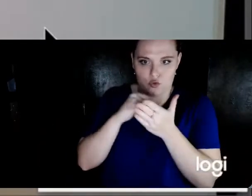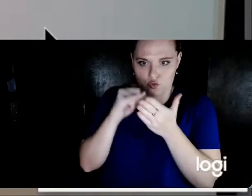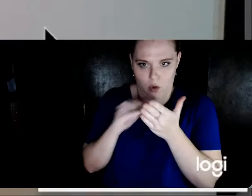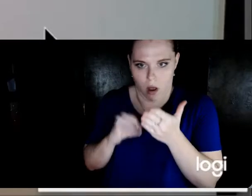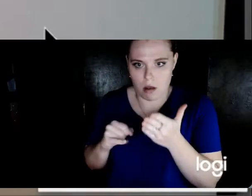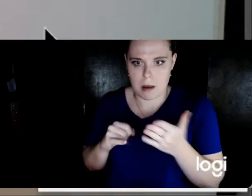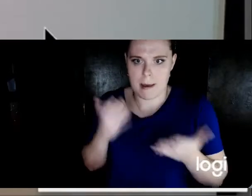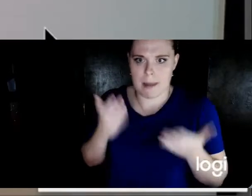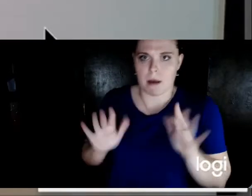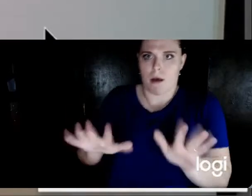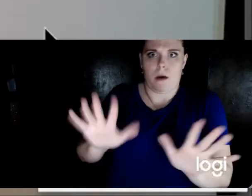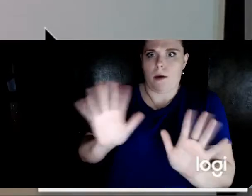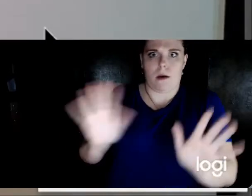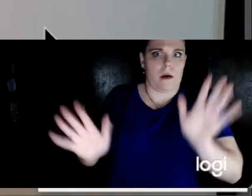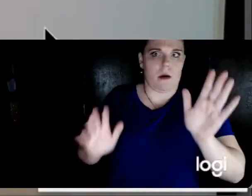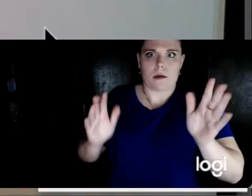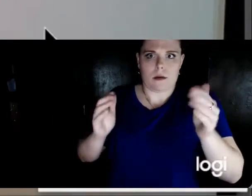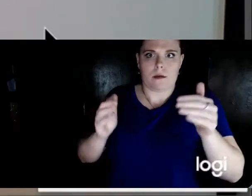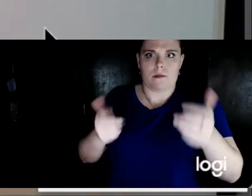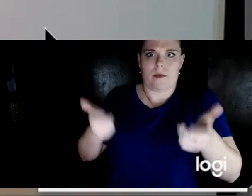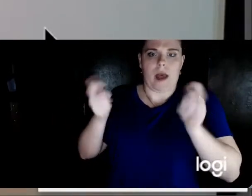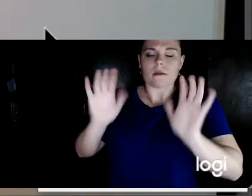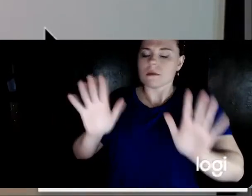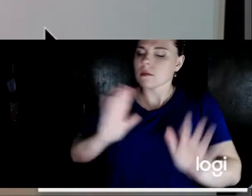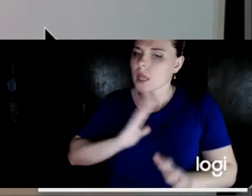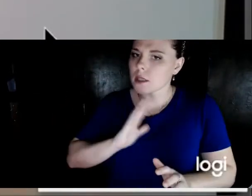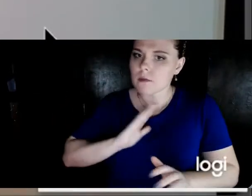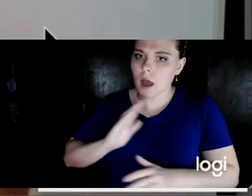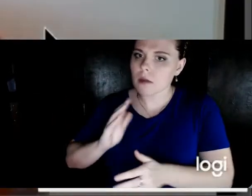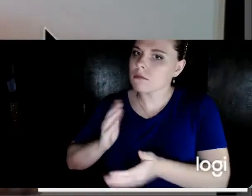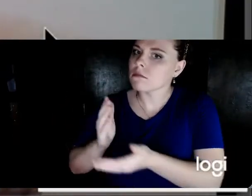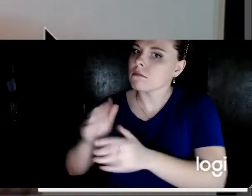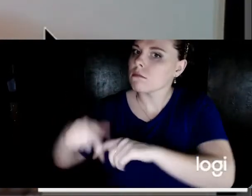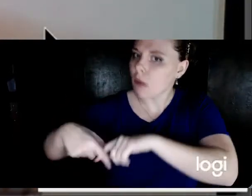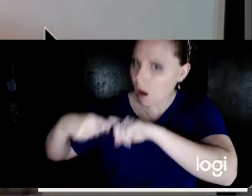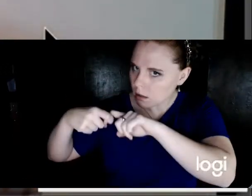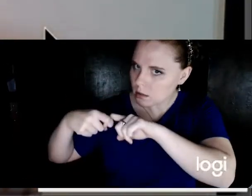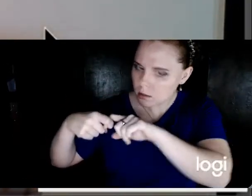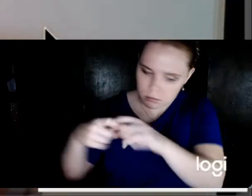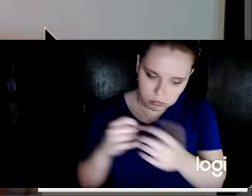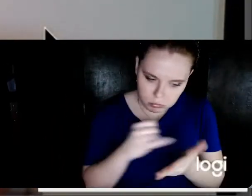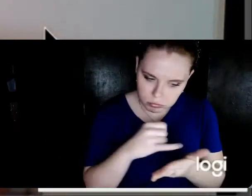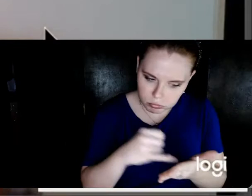you need to take a little bit more time, and that's okay.